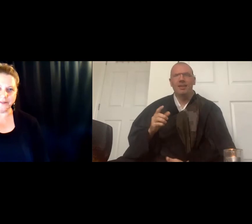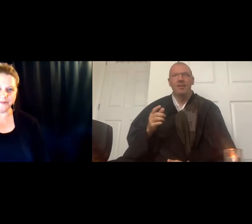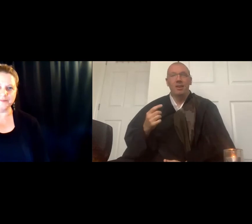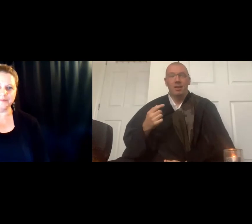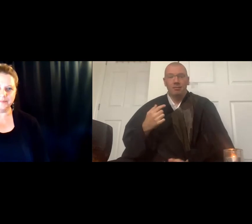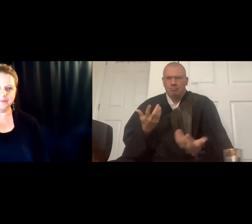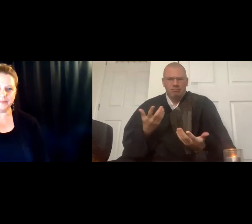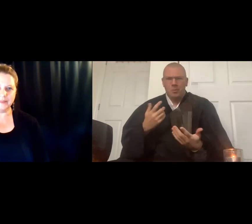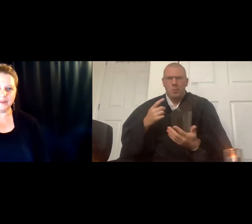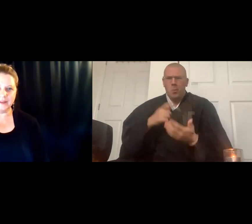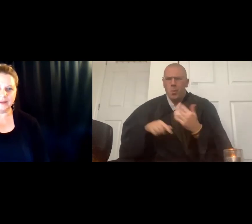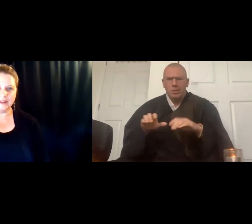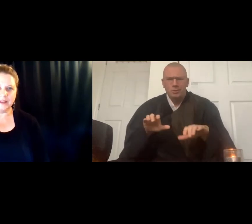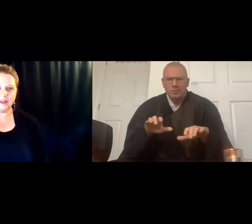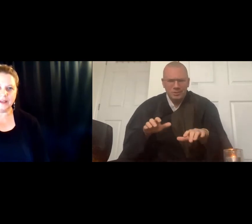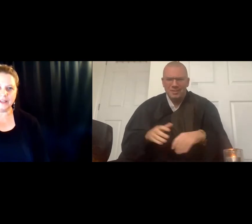Zen.